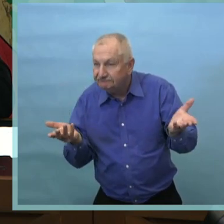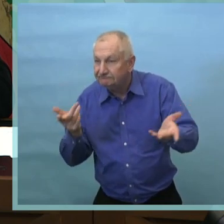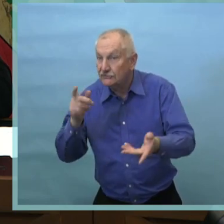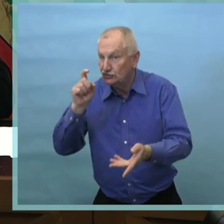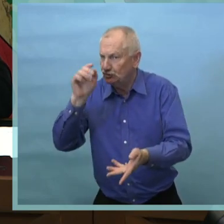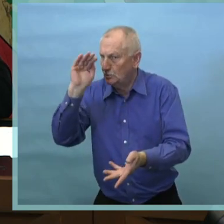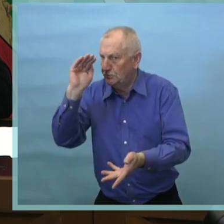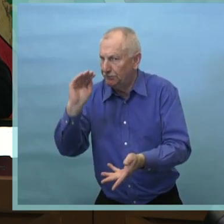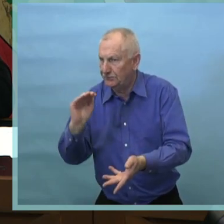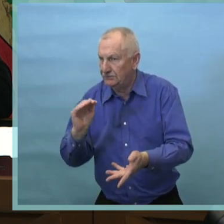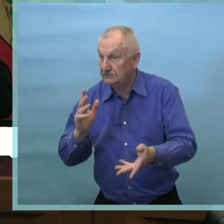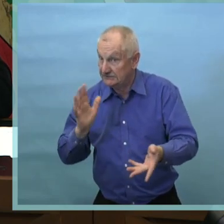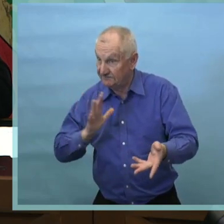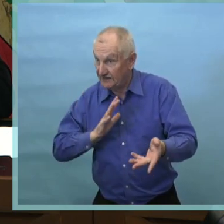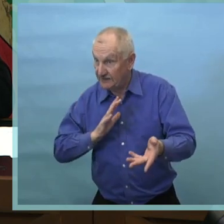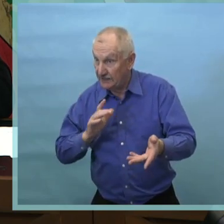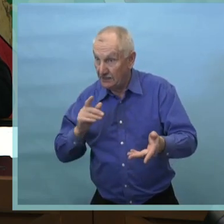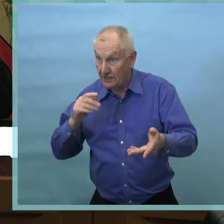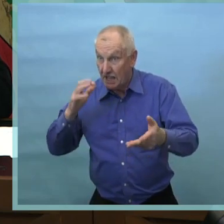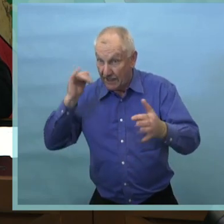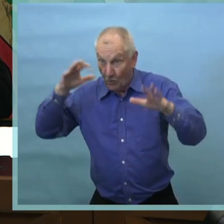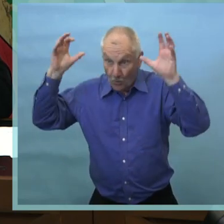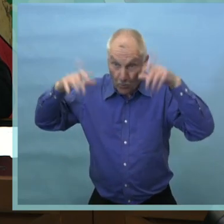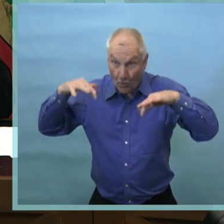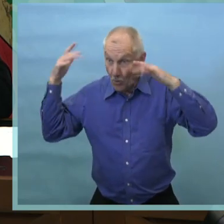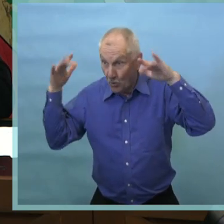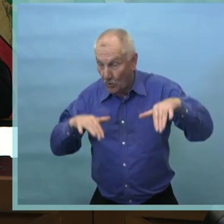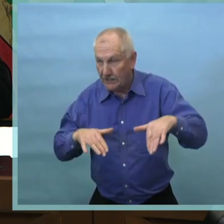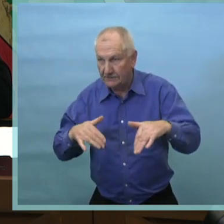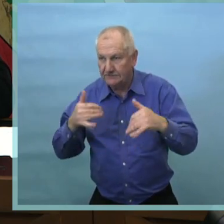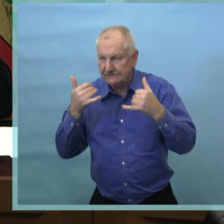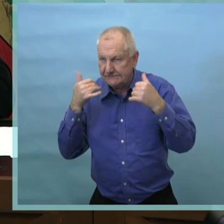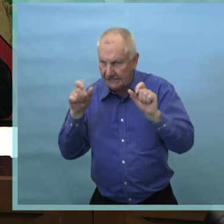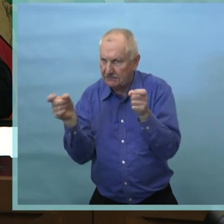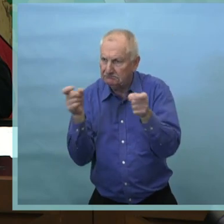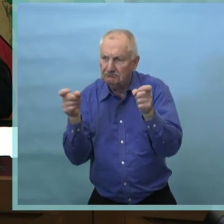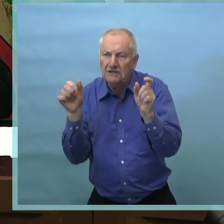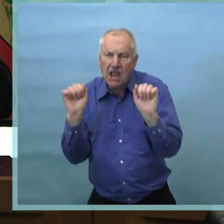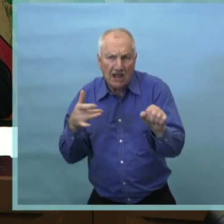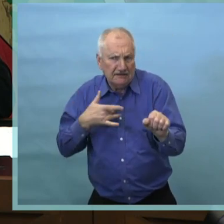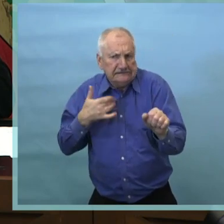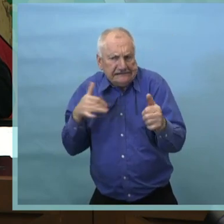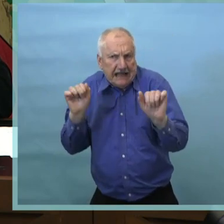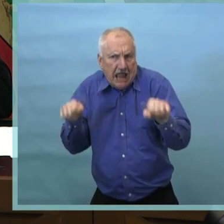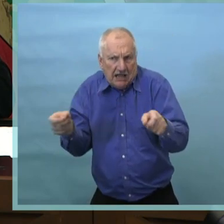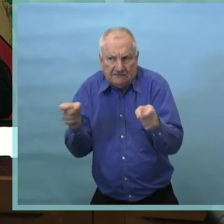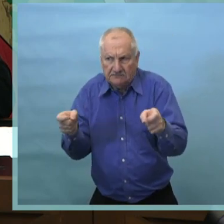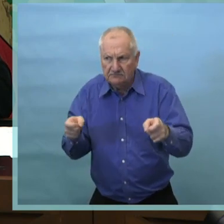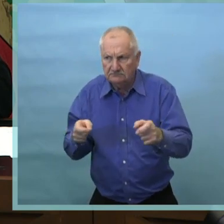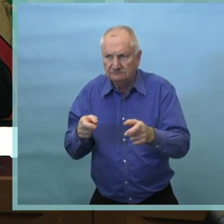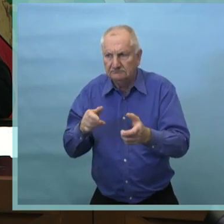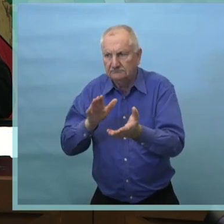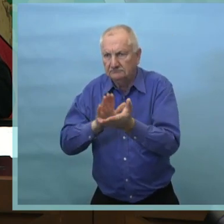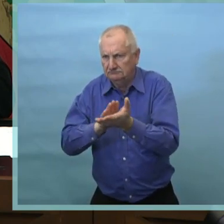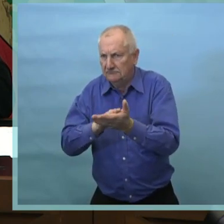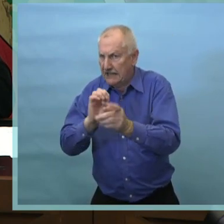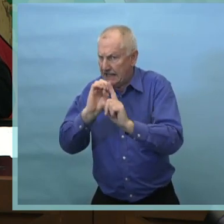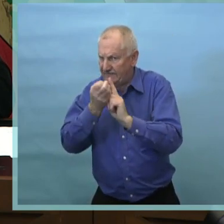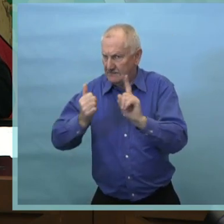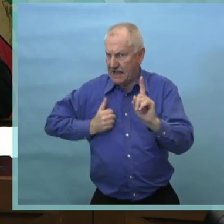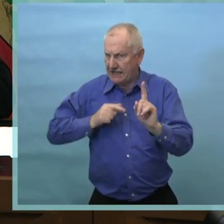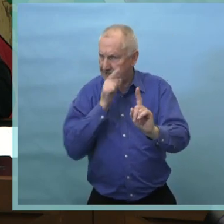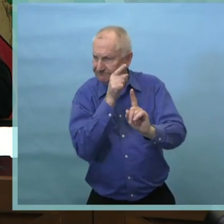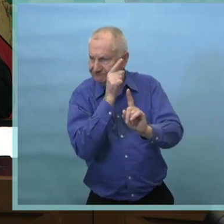a severe weather event. And so far, Environment Canada, who's been amazing all the way through this, right from January, they've